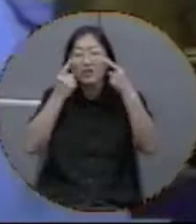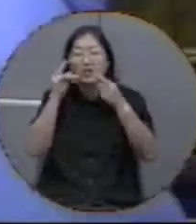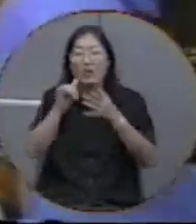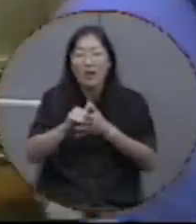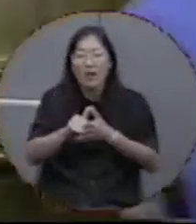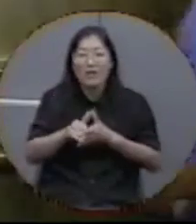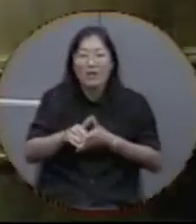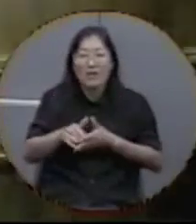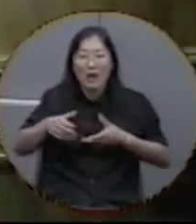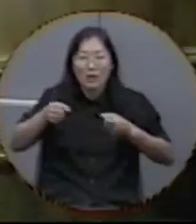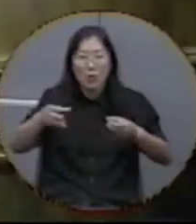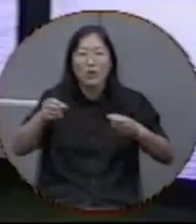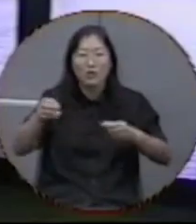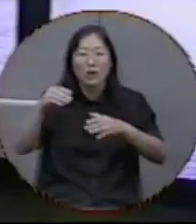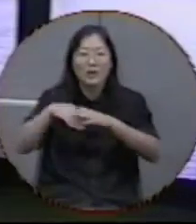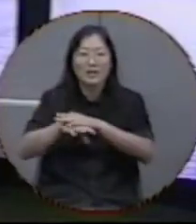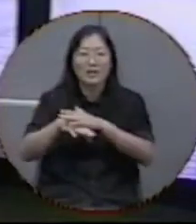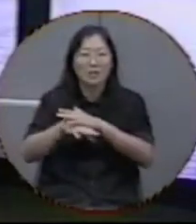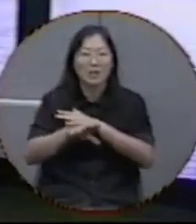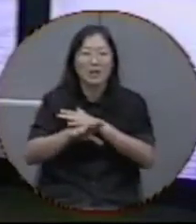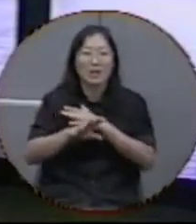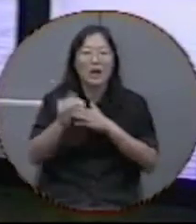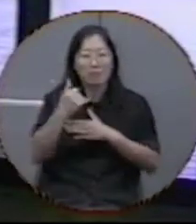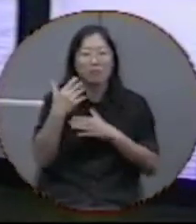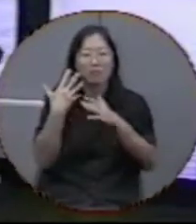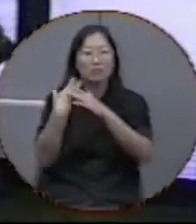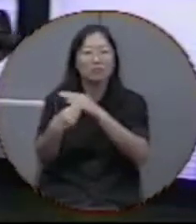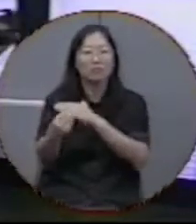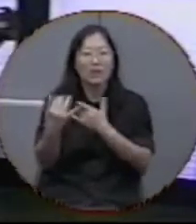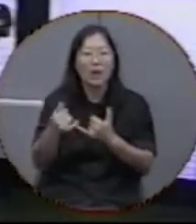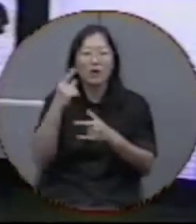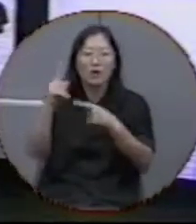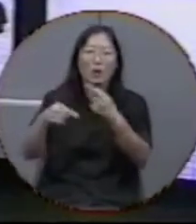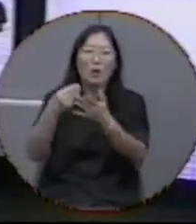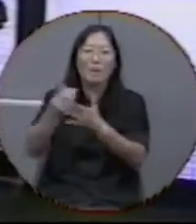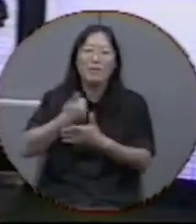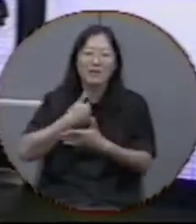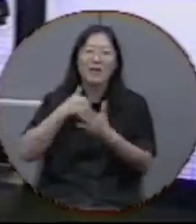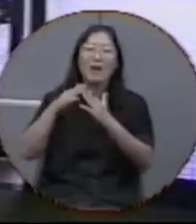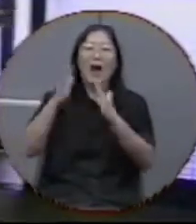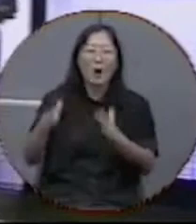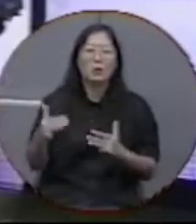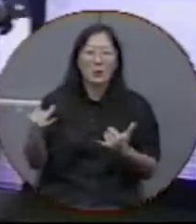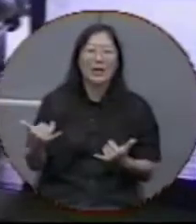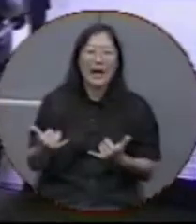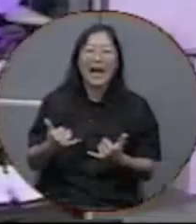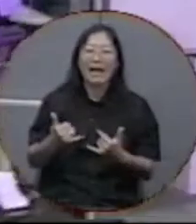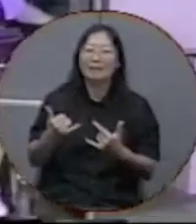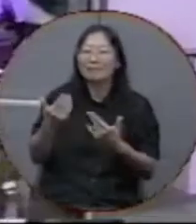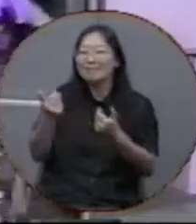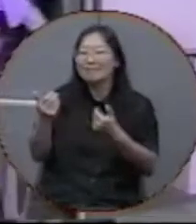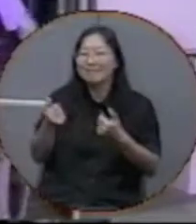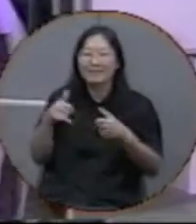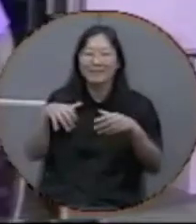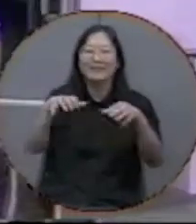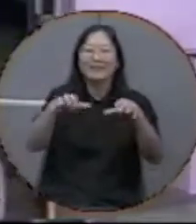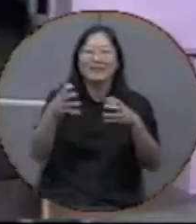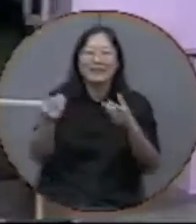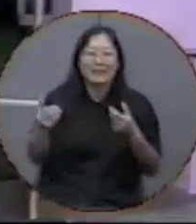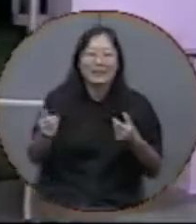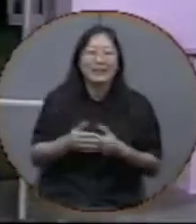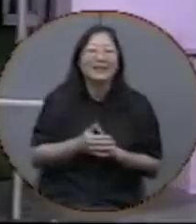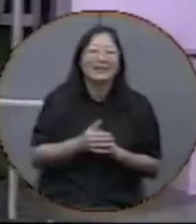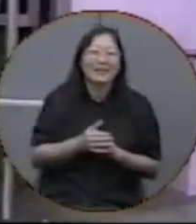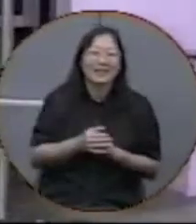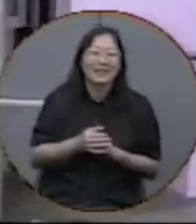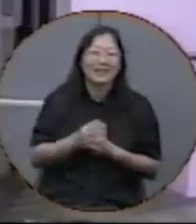the wheelchair accessibility. There I go. I'm going to go buy myself a house right now. Just got my millions.